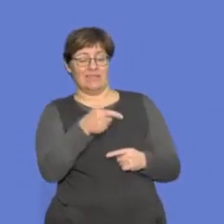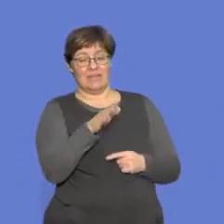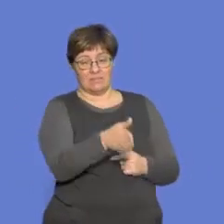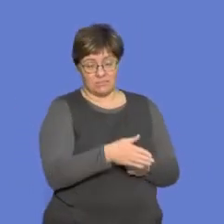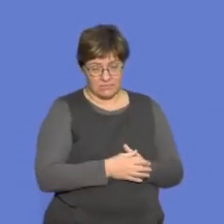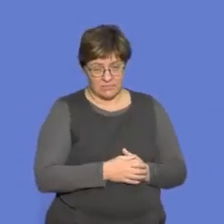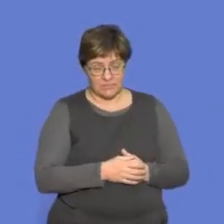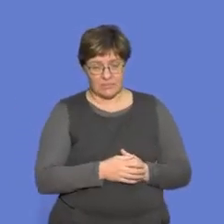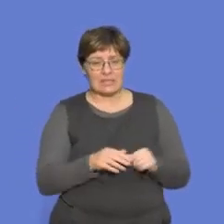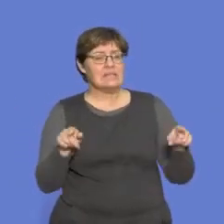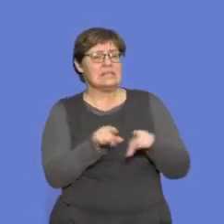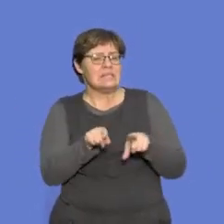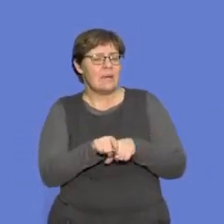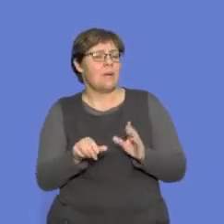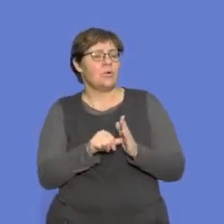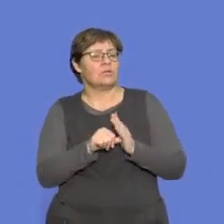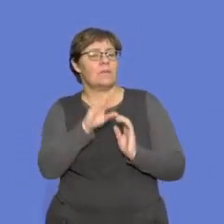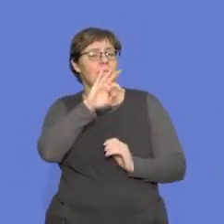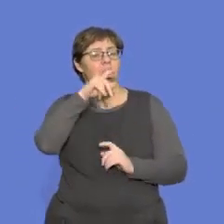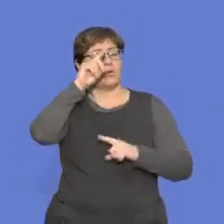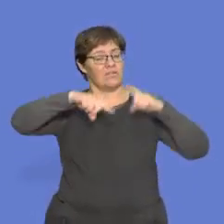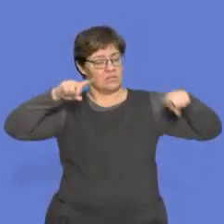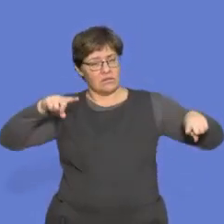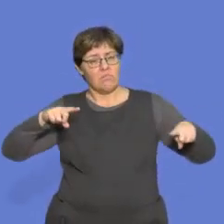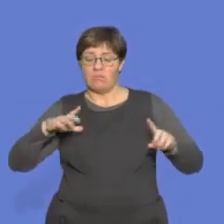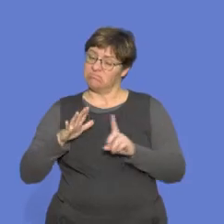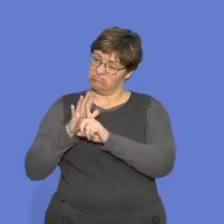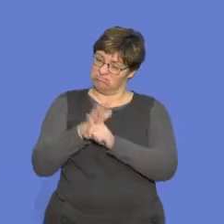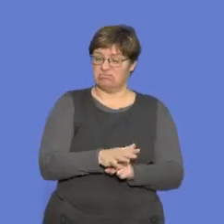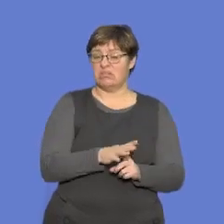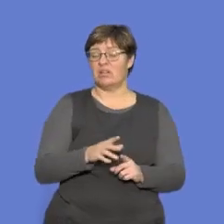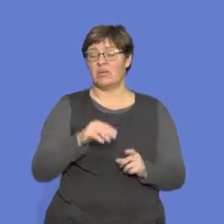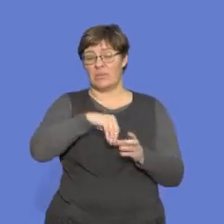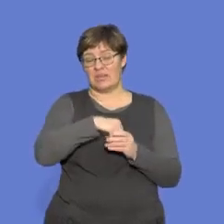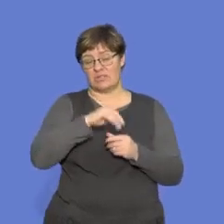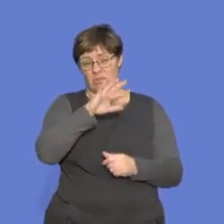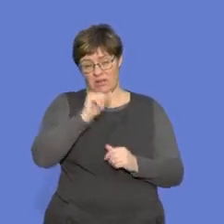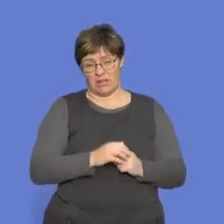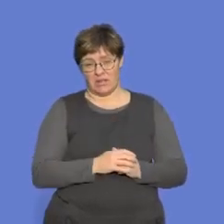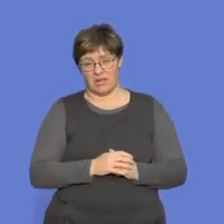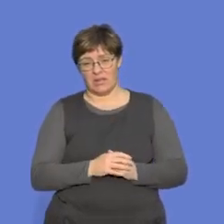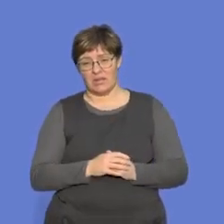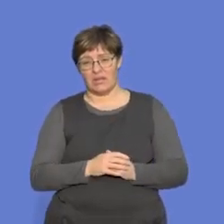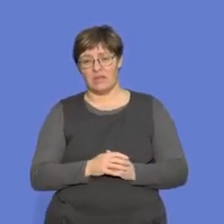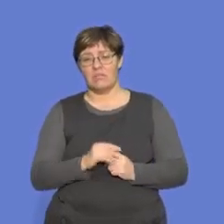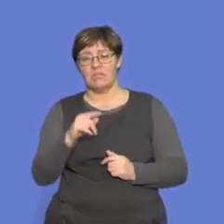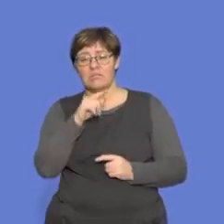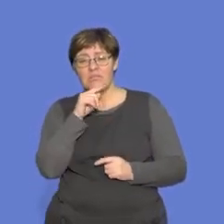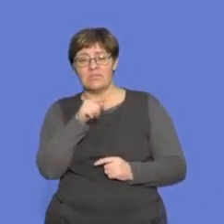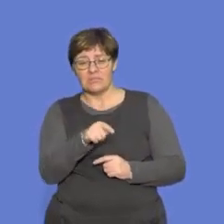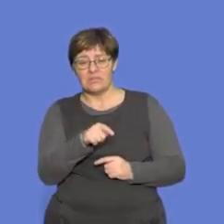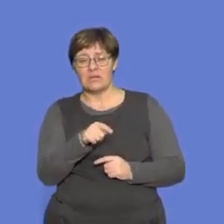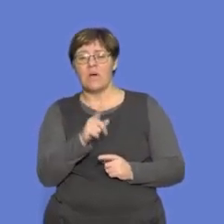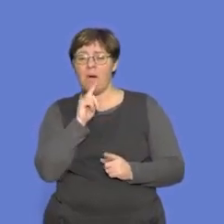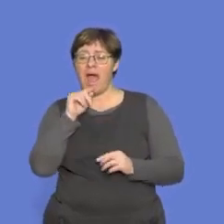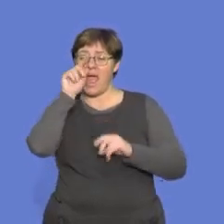recognize that biodiversity is under threat in South Africa, and this comes from threats which include alien invasive species,